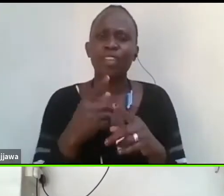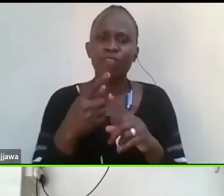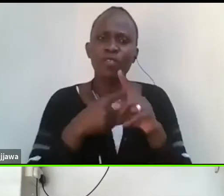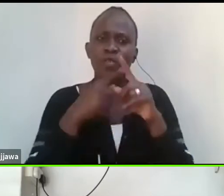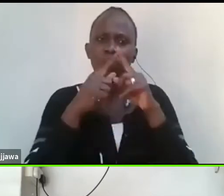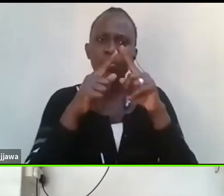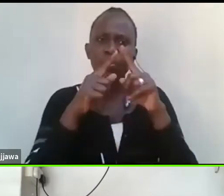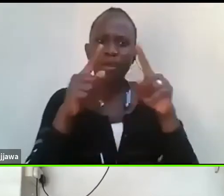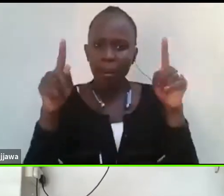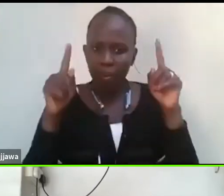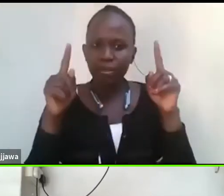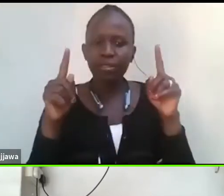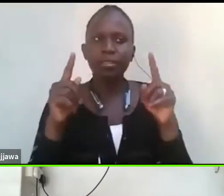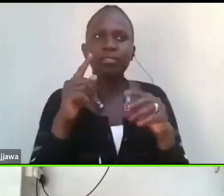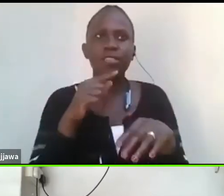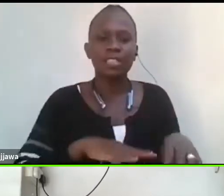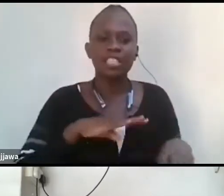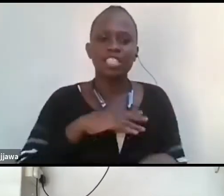I was around 22 years.